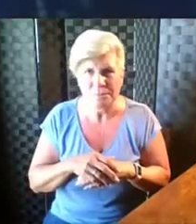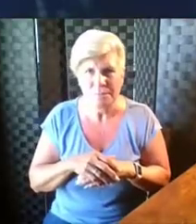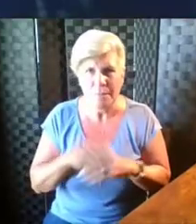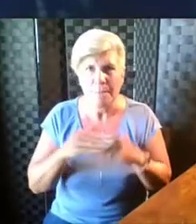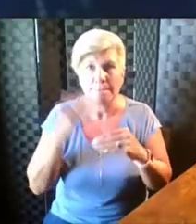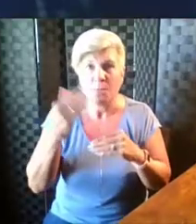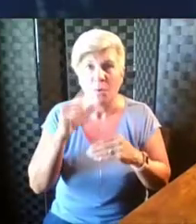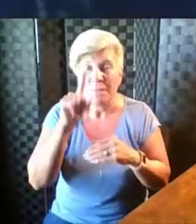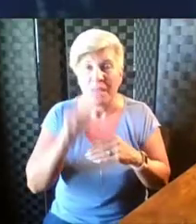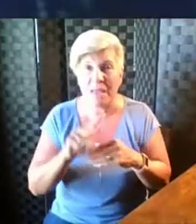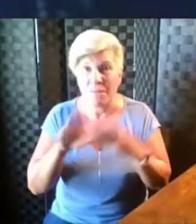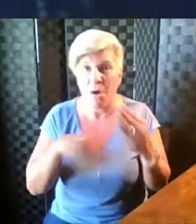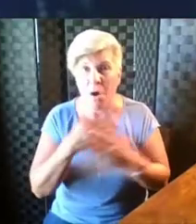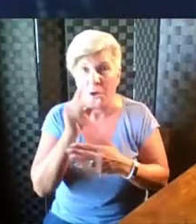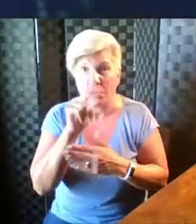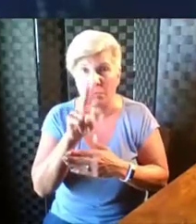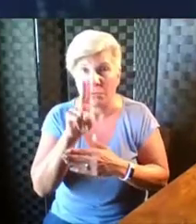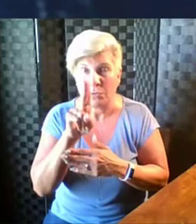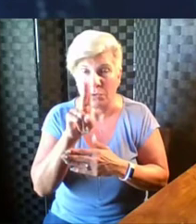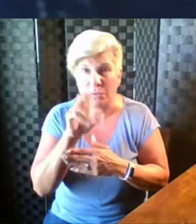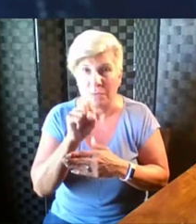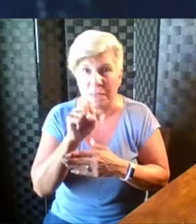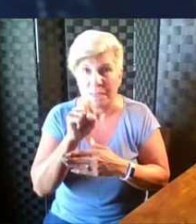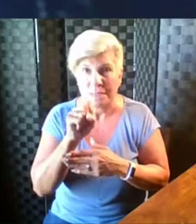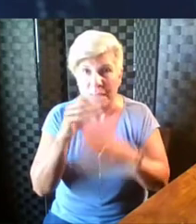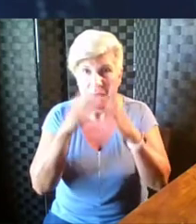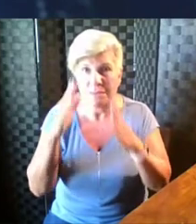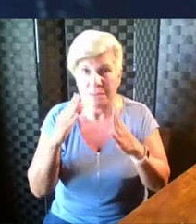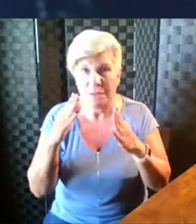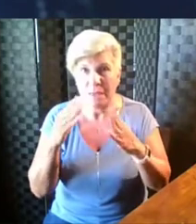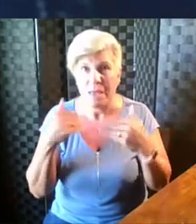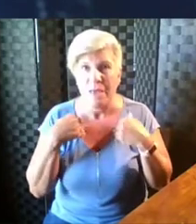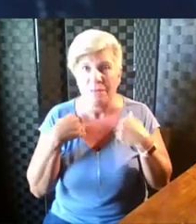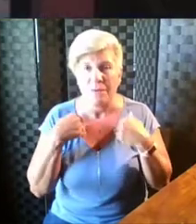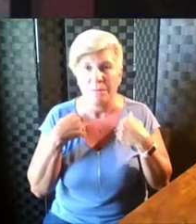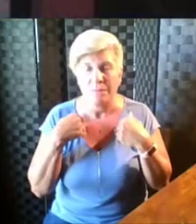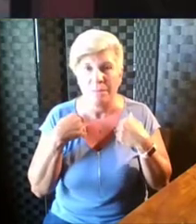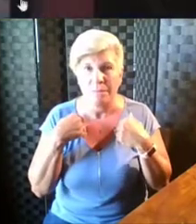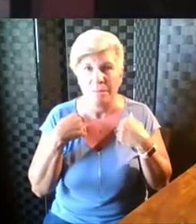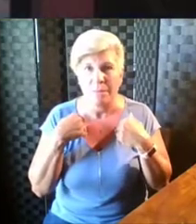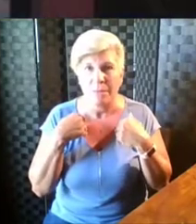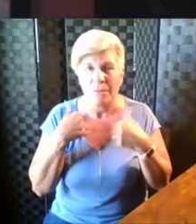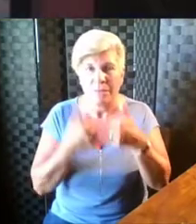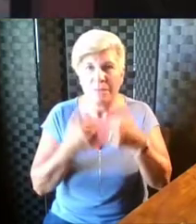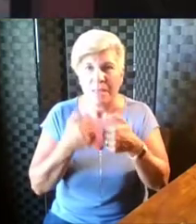More than half of all U.S. households own at least one game console.